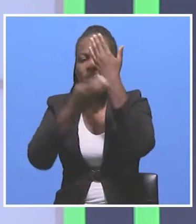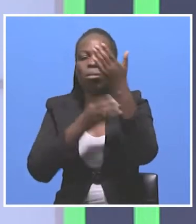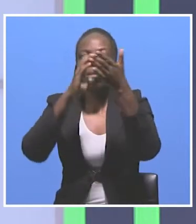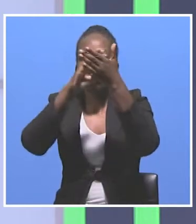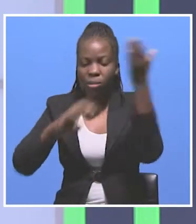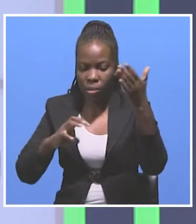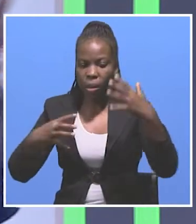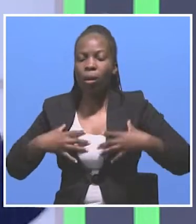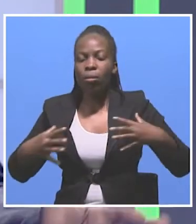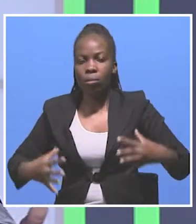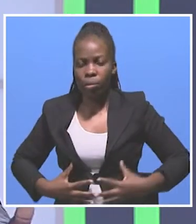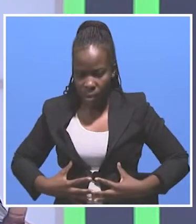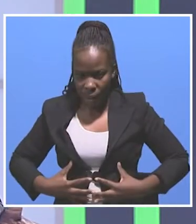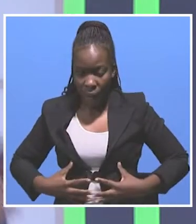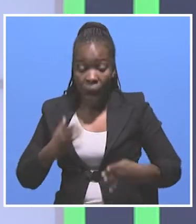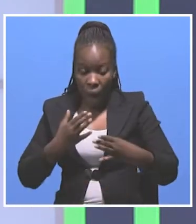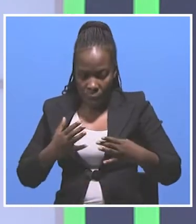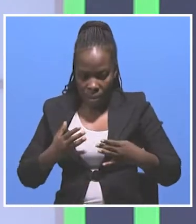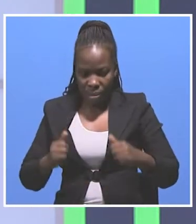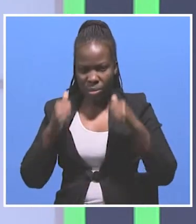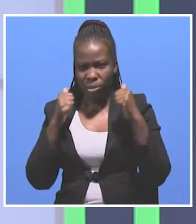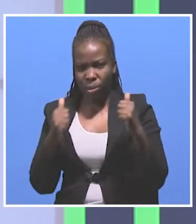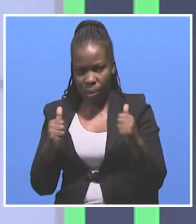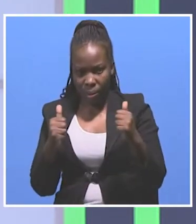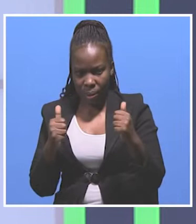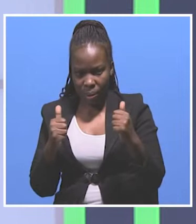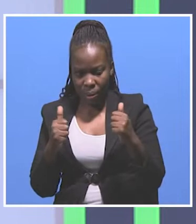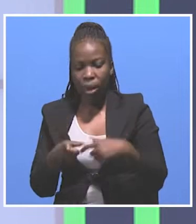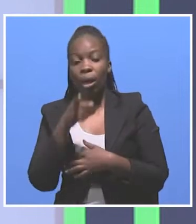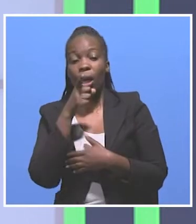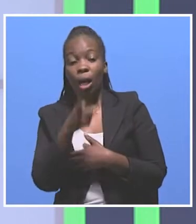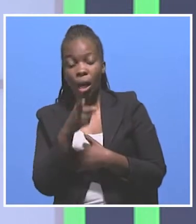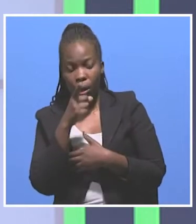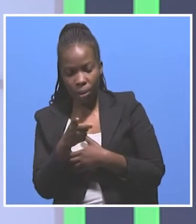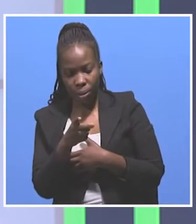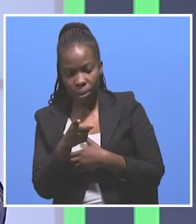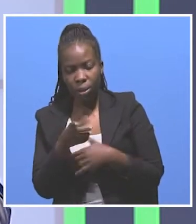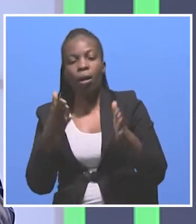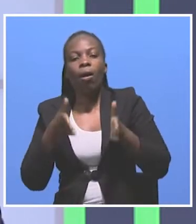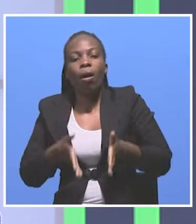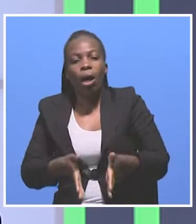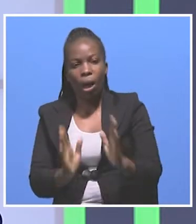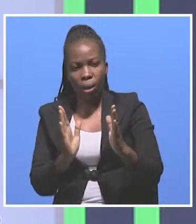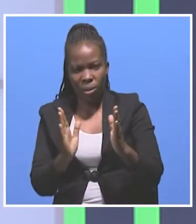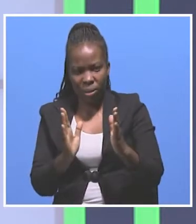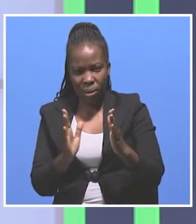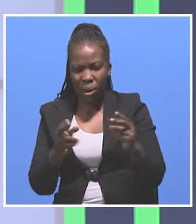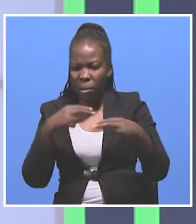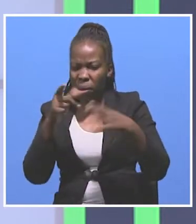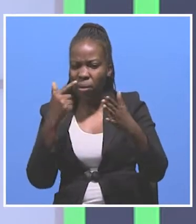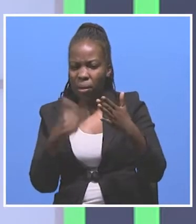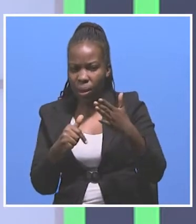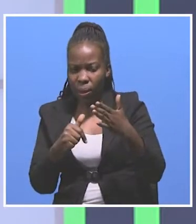body, and she will recover. Such conditions, then, we use them as medical reasons